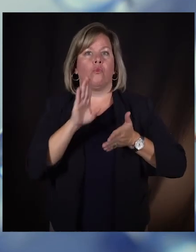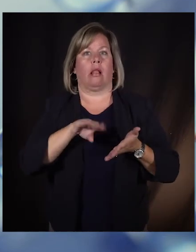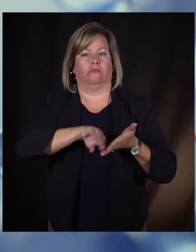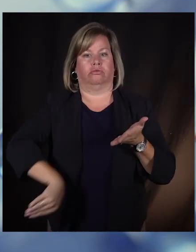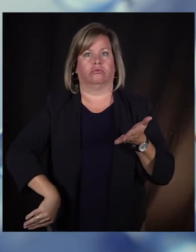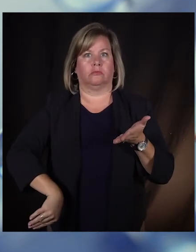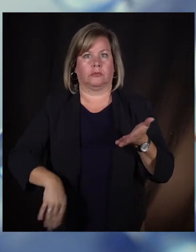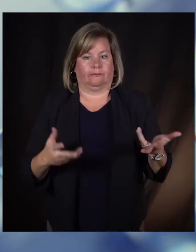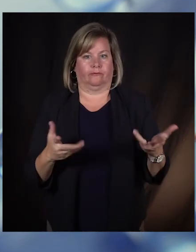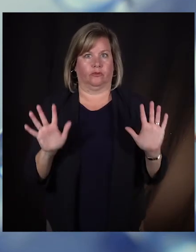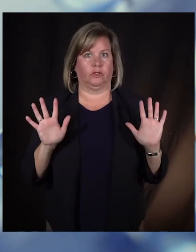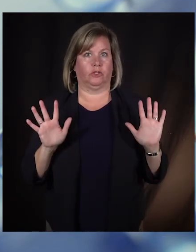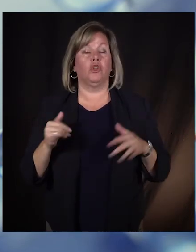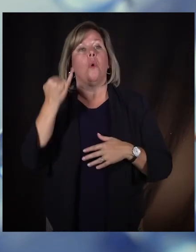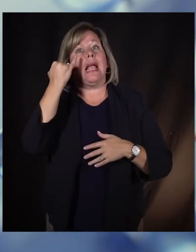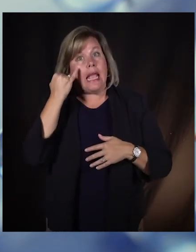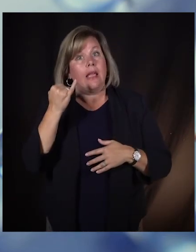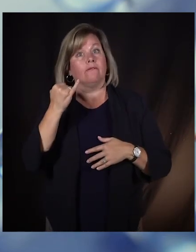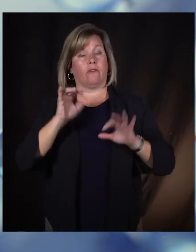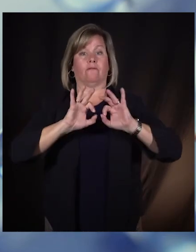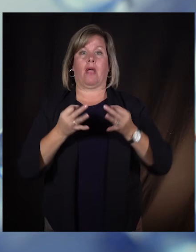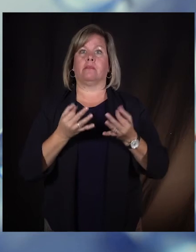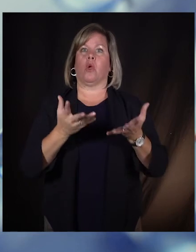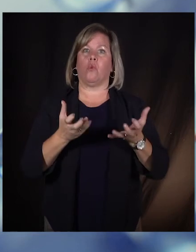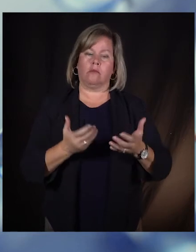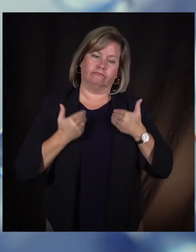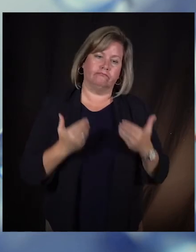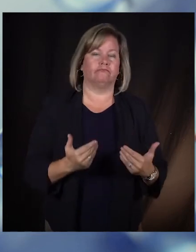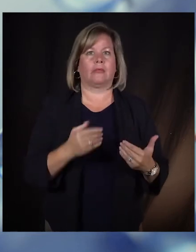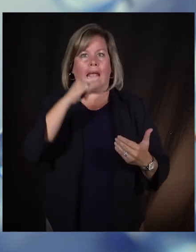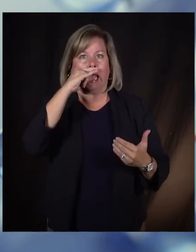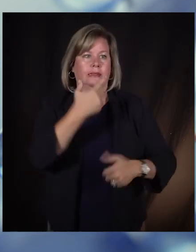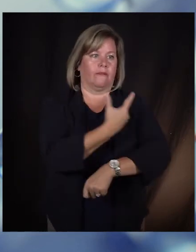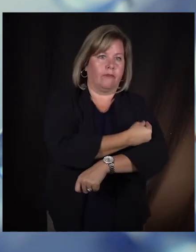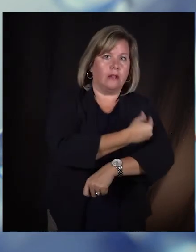to get their kids vaccinated, time to do that, to get the first dose, the second dose,